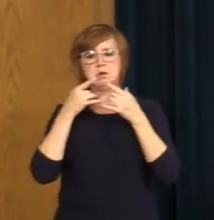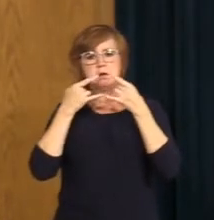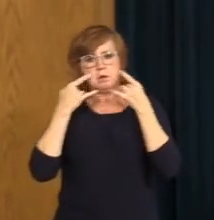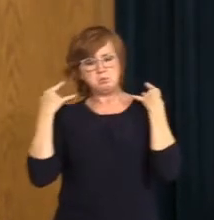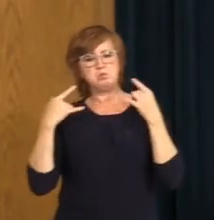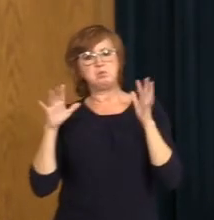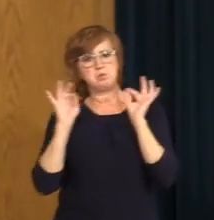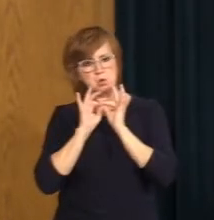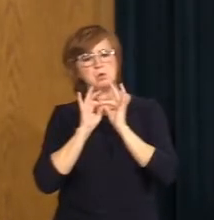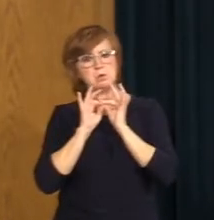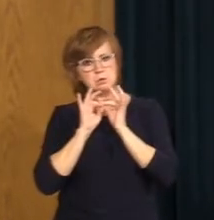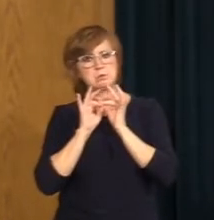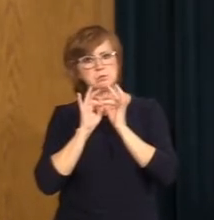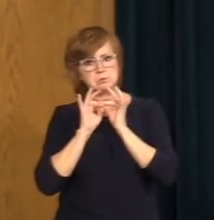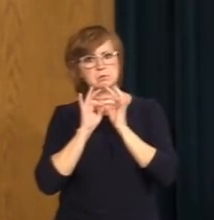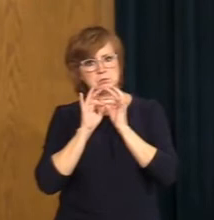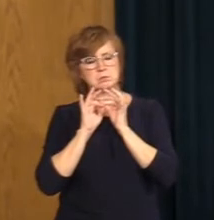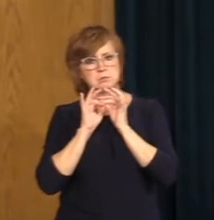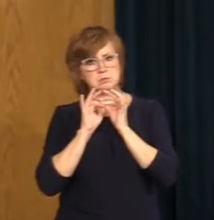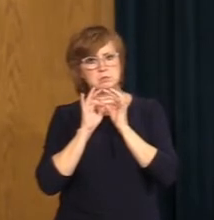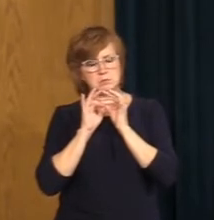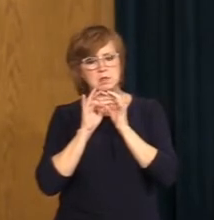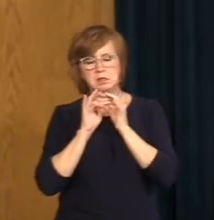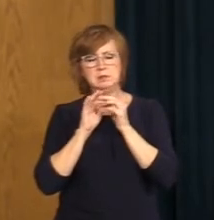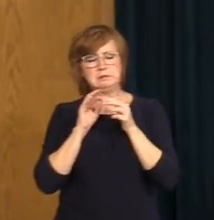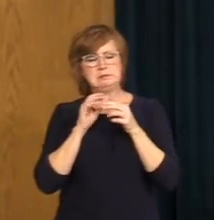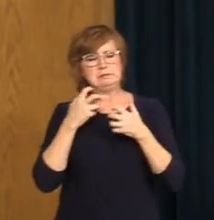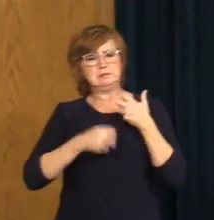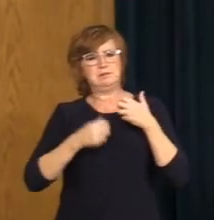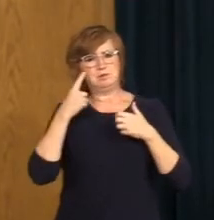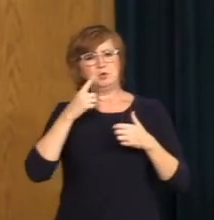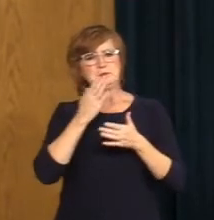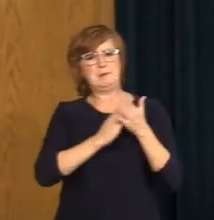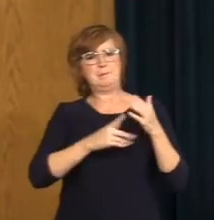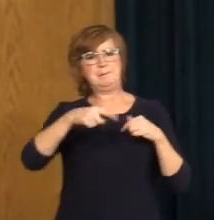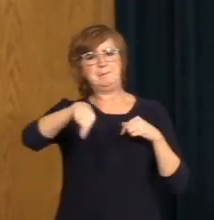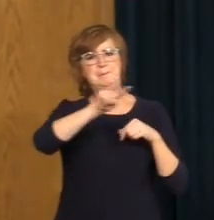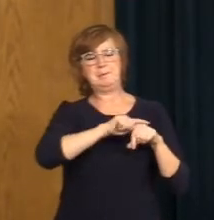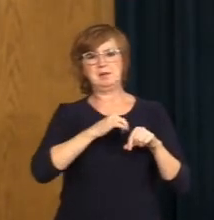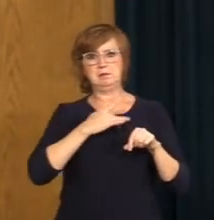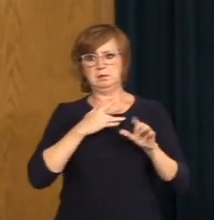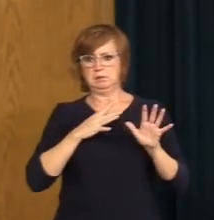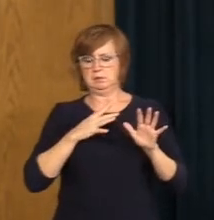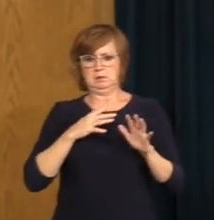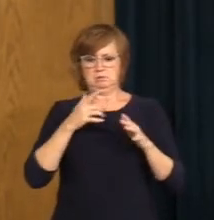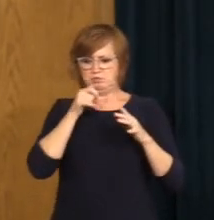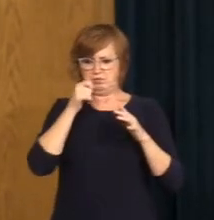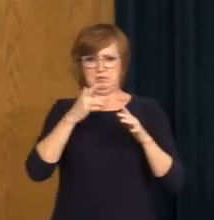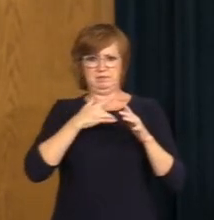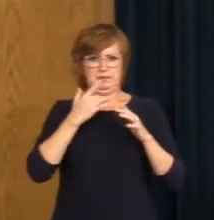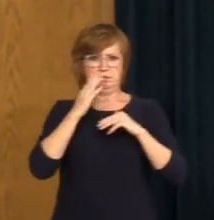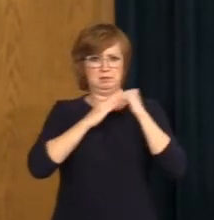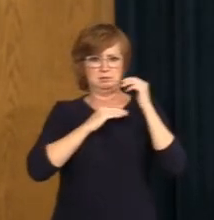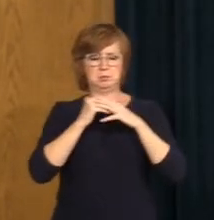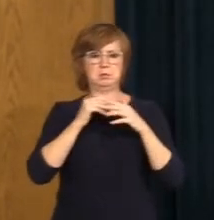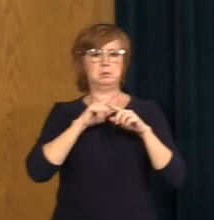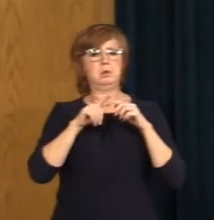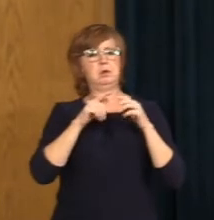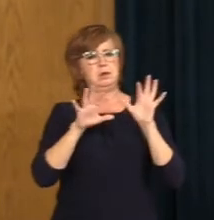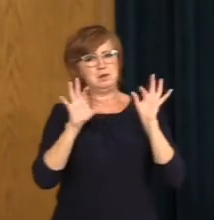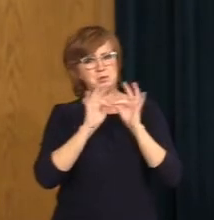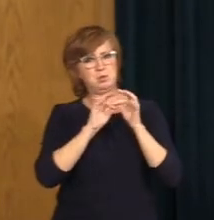And these things are every thing that all of us do keeps our overall numbers laid. So while it is an